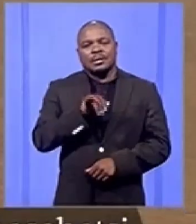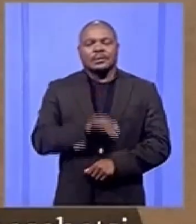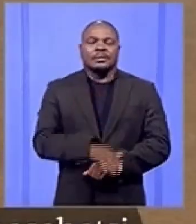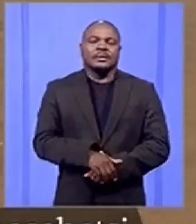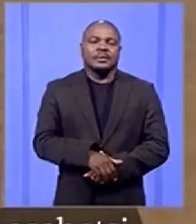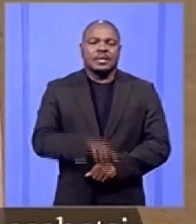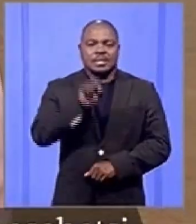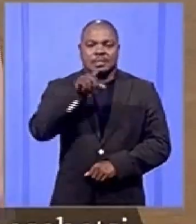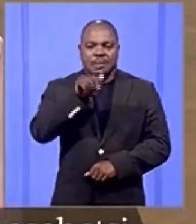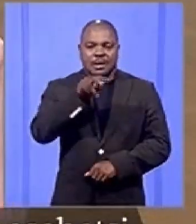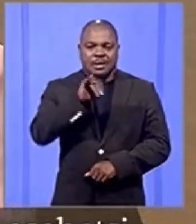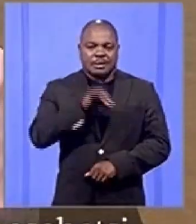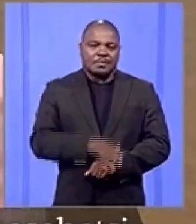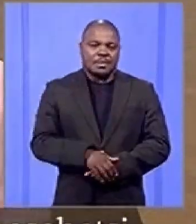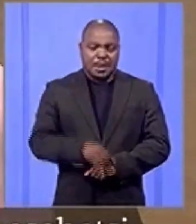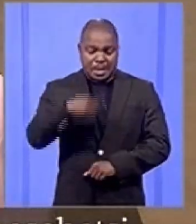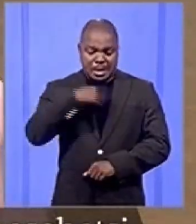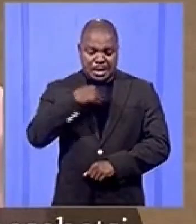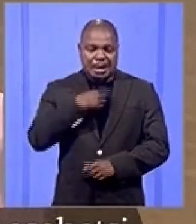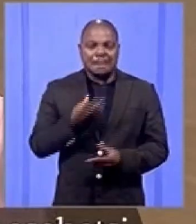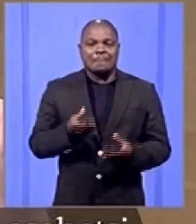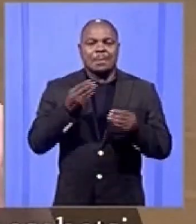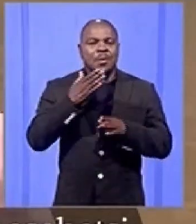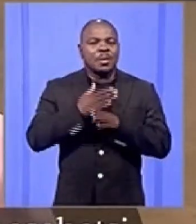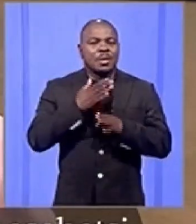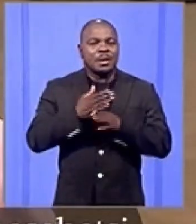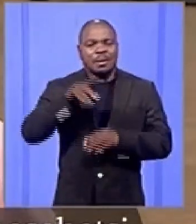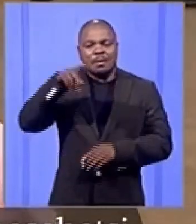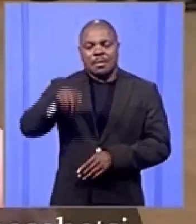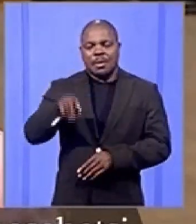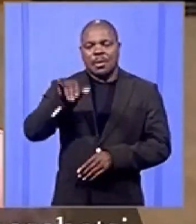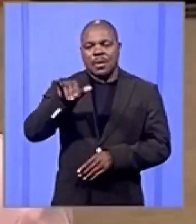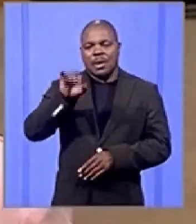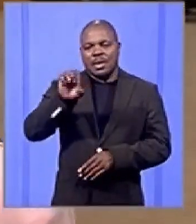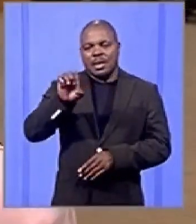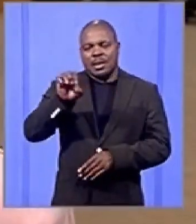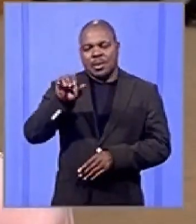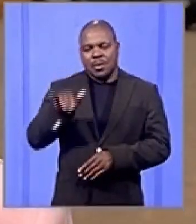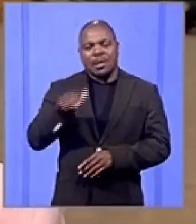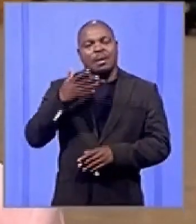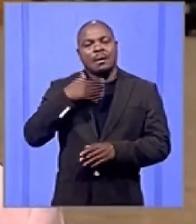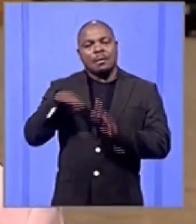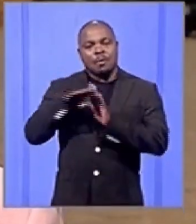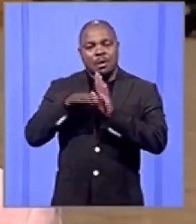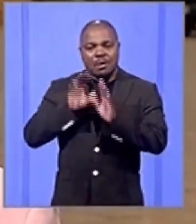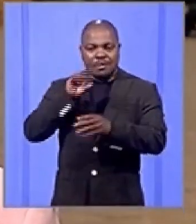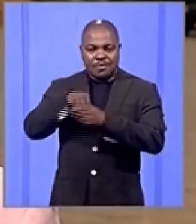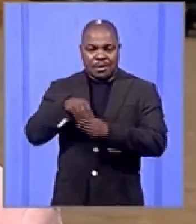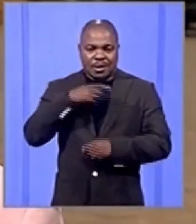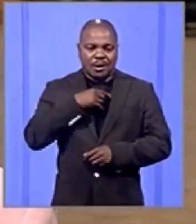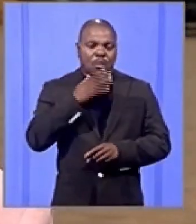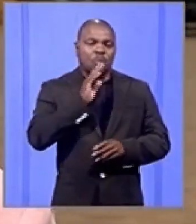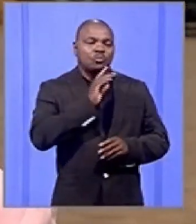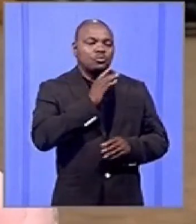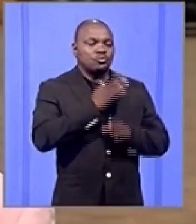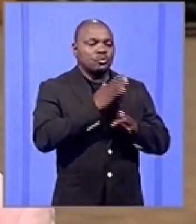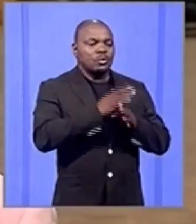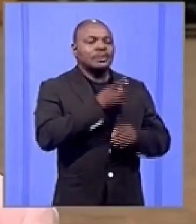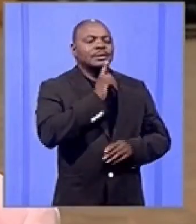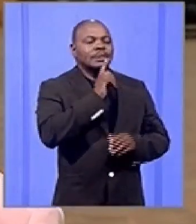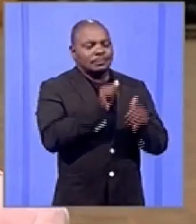I am a Hispani beneficiary. I was under the PYEI program and I have been working as an educator assistant at